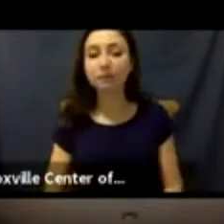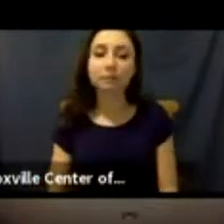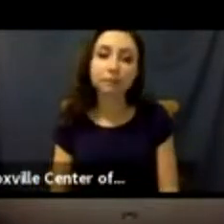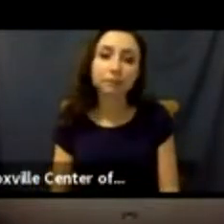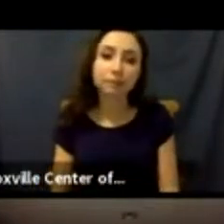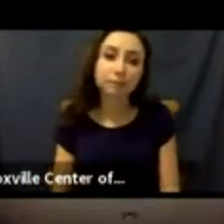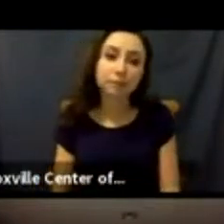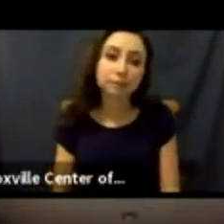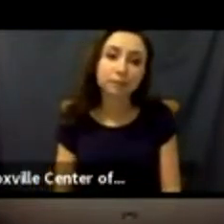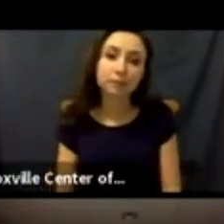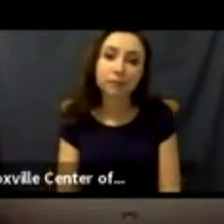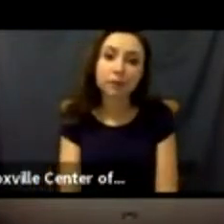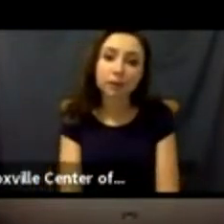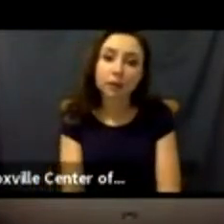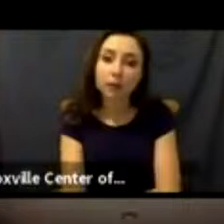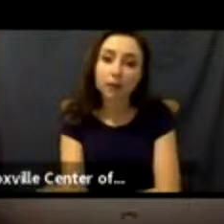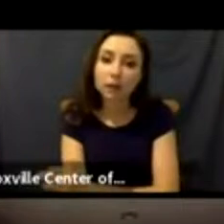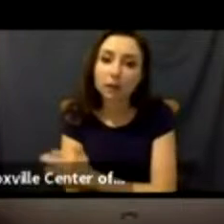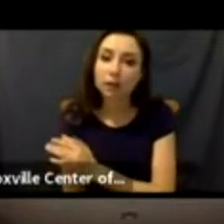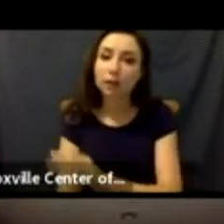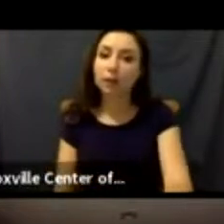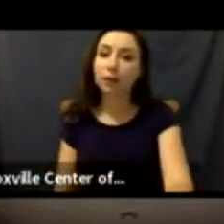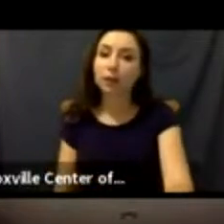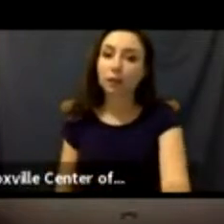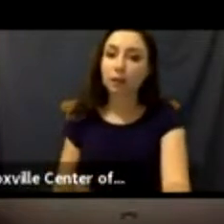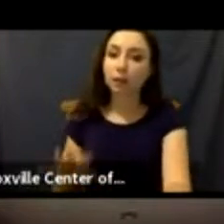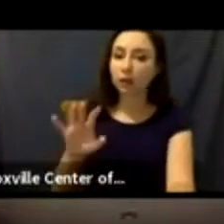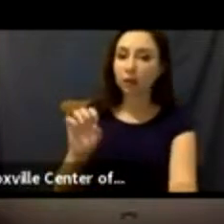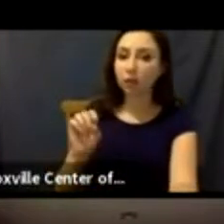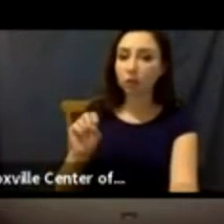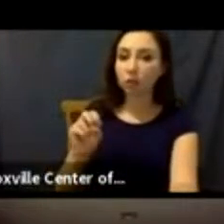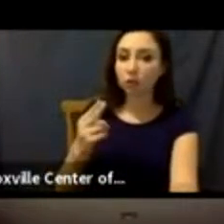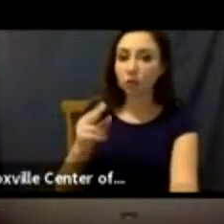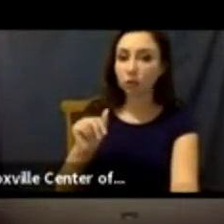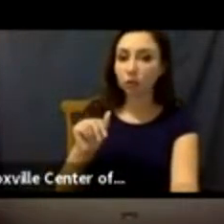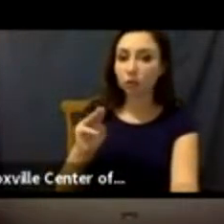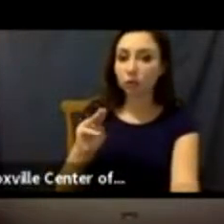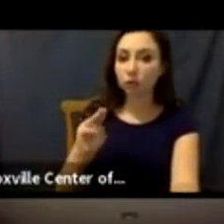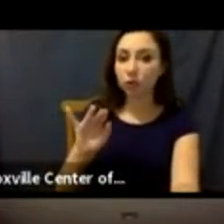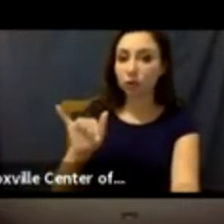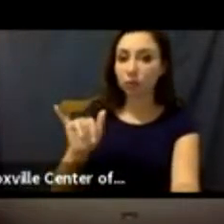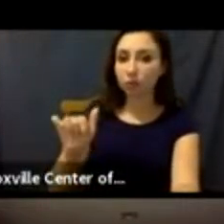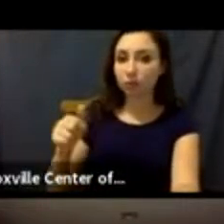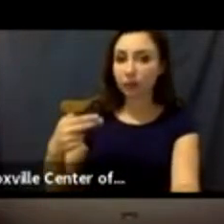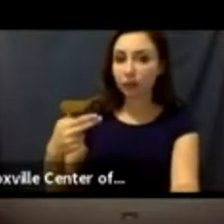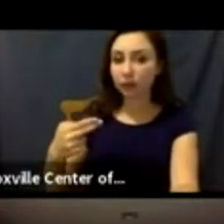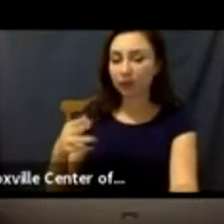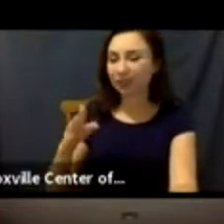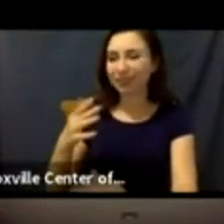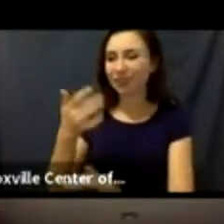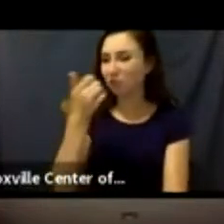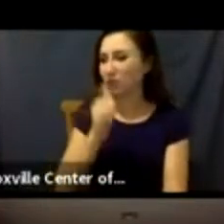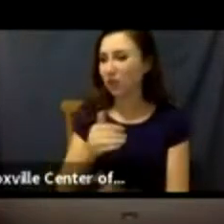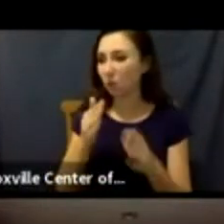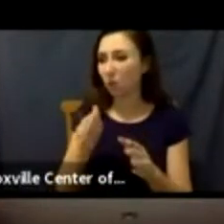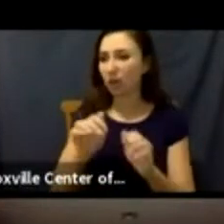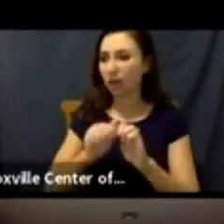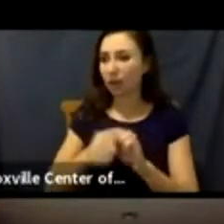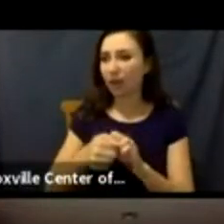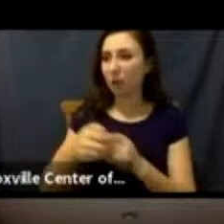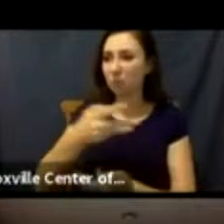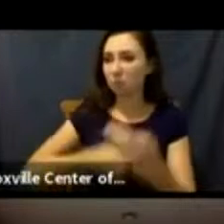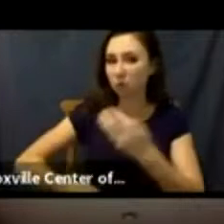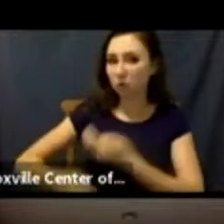So is there any sense how the three bodies will, us and the two others that have been created, will interact with each other, or if they